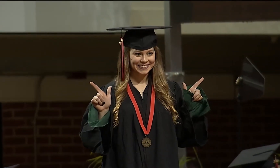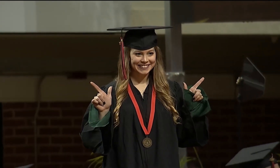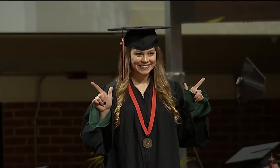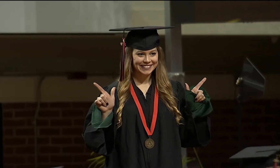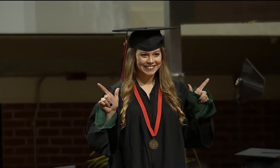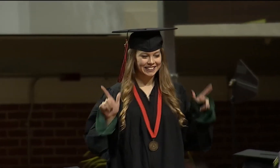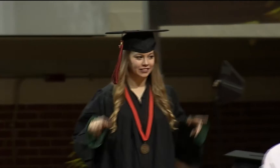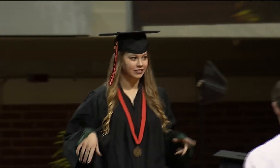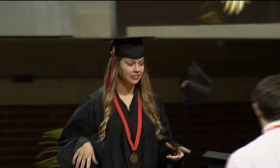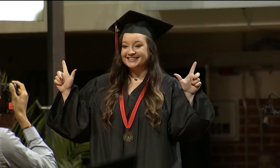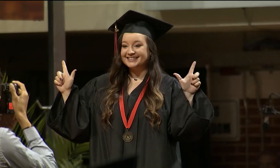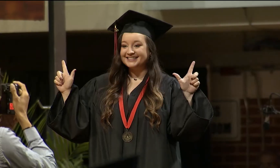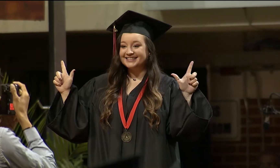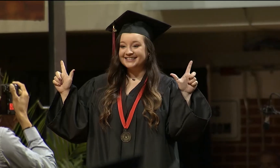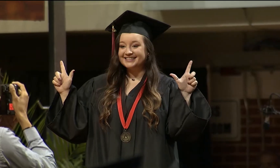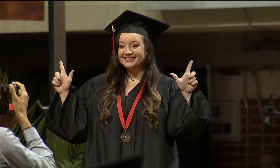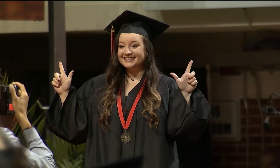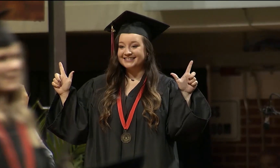Sarah Ward.